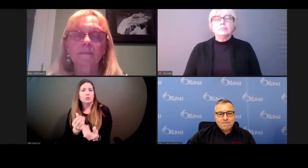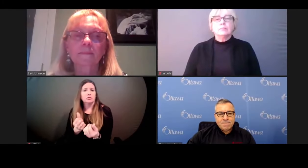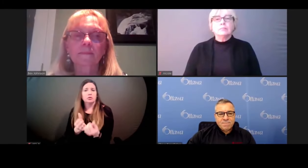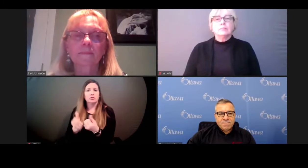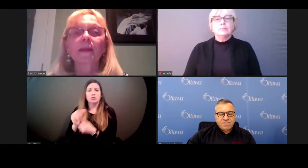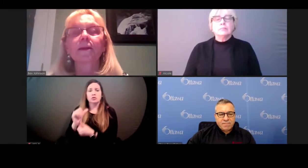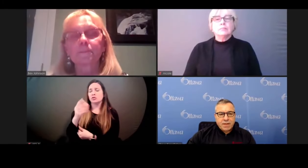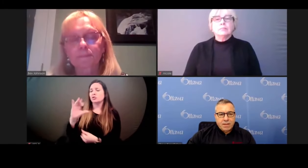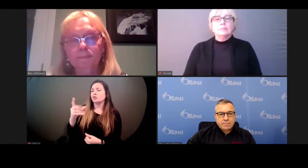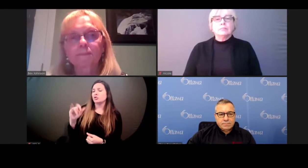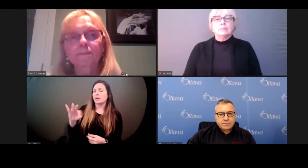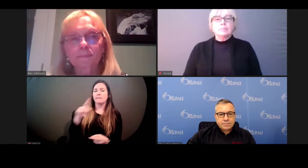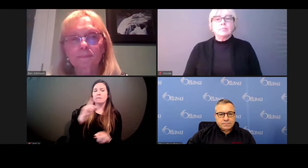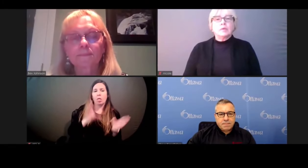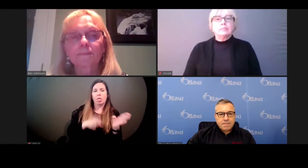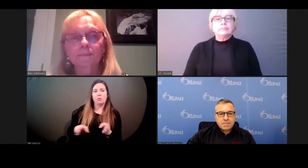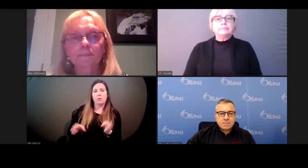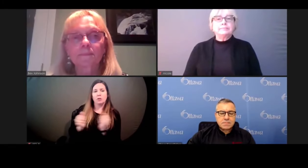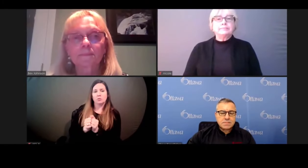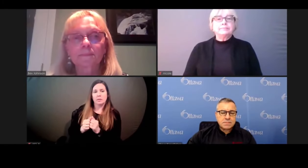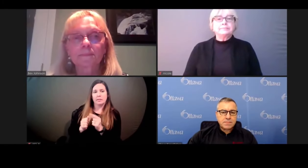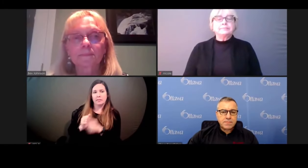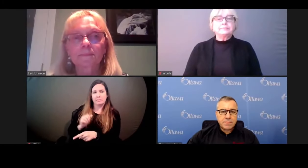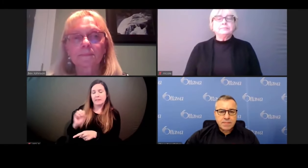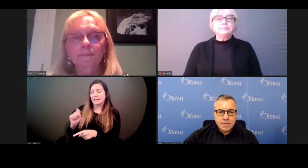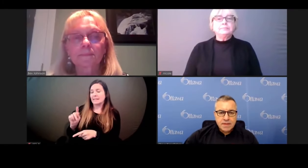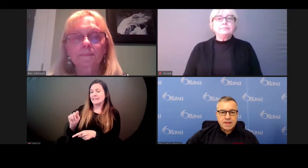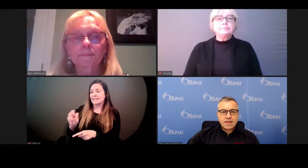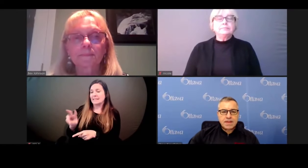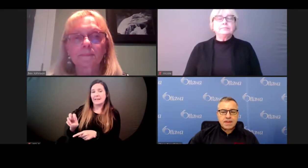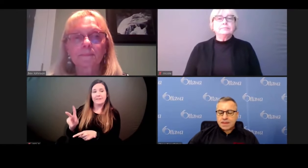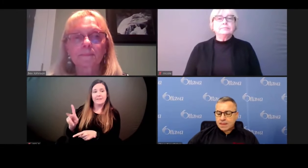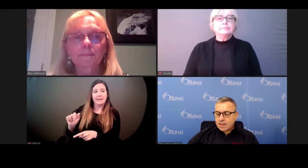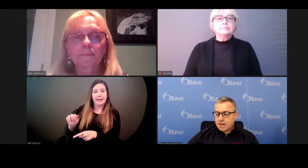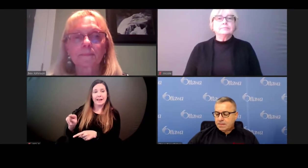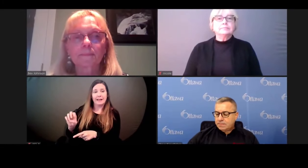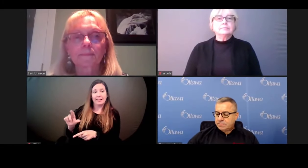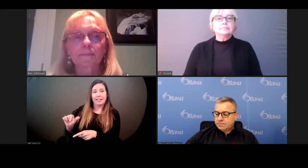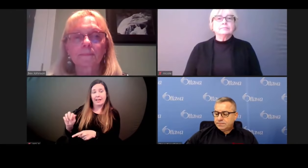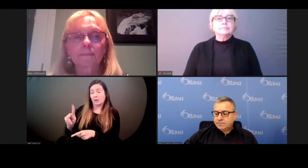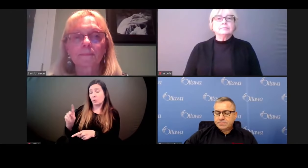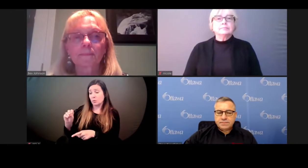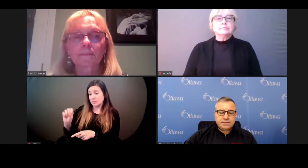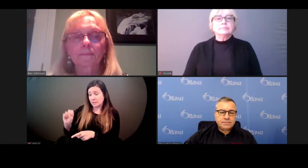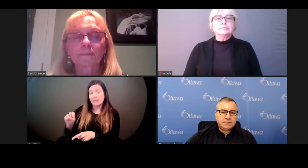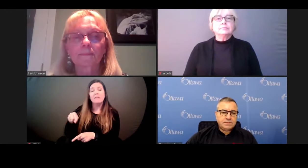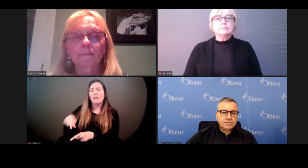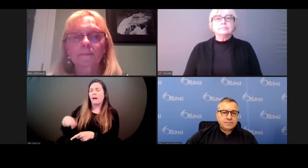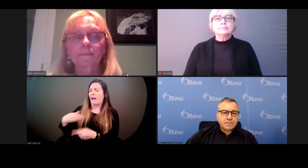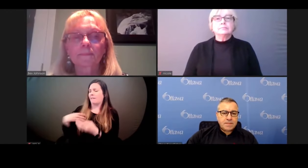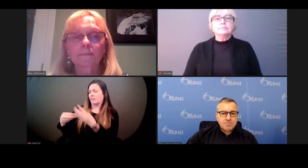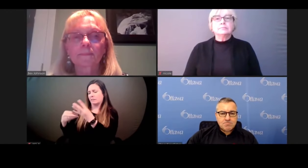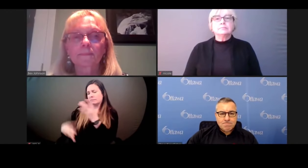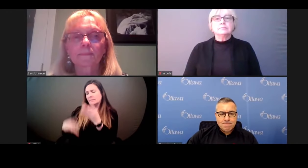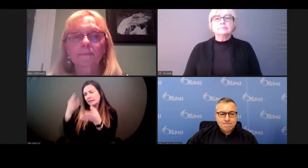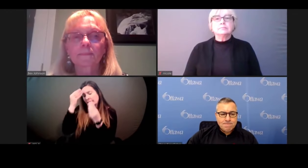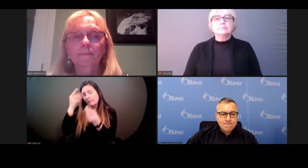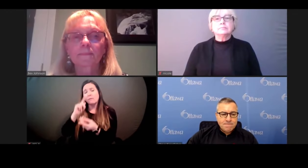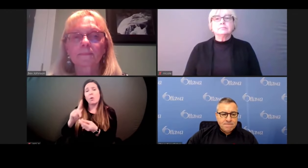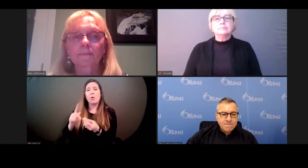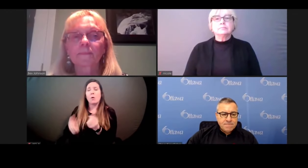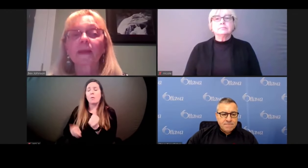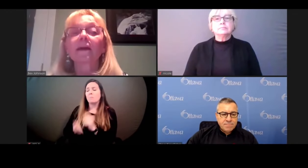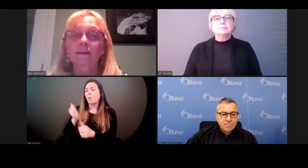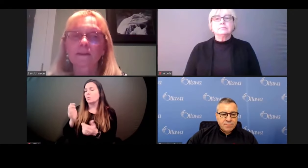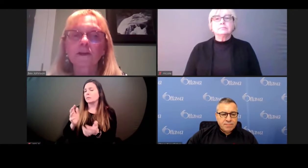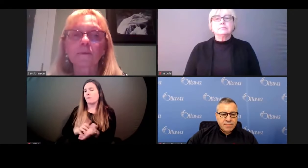Steve Kanalakis, and she's very good. She's got a very good detailed list of services provided for the most vulnerable. So thank you for